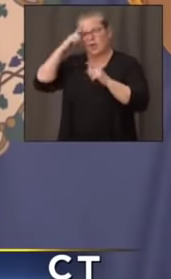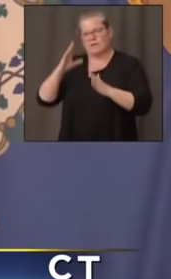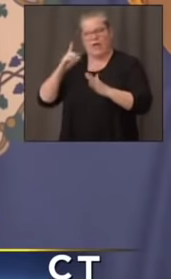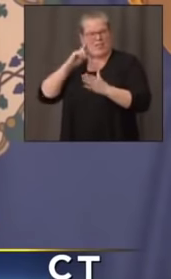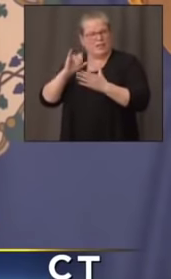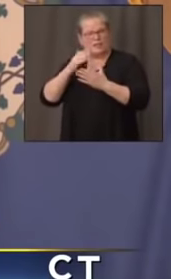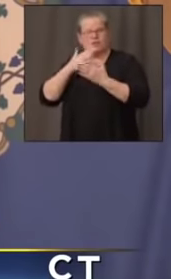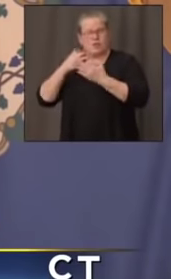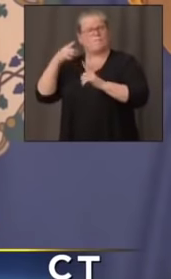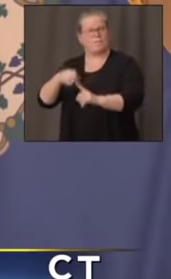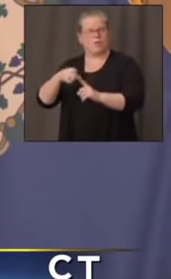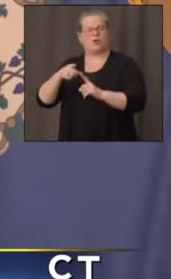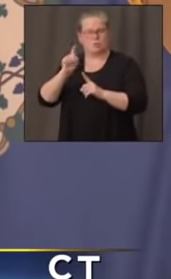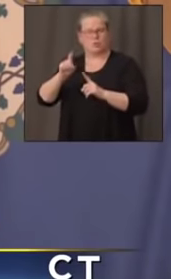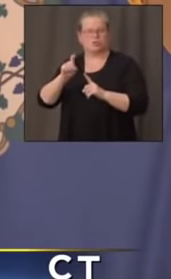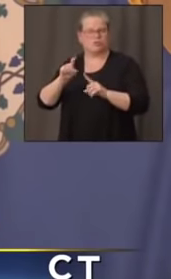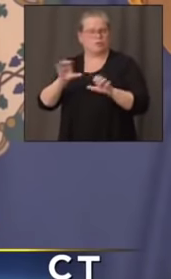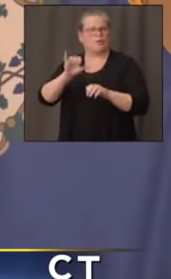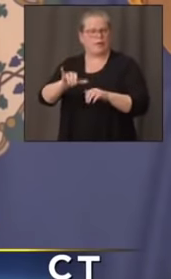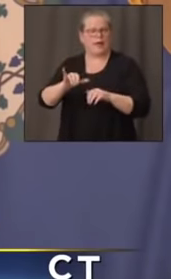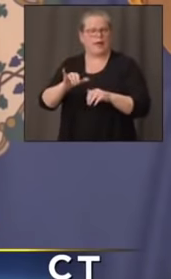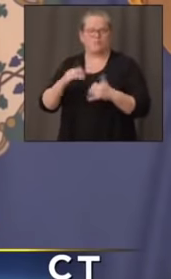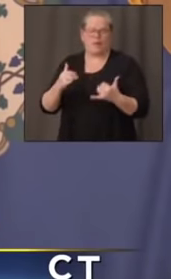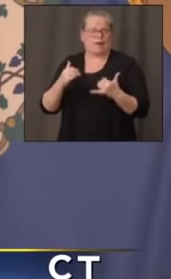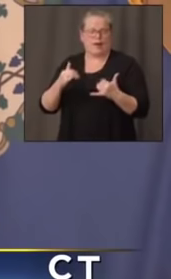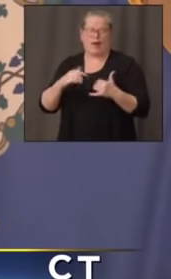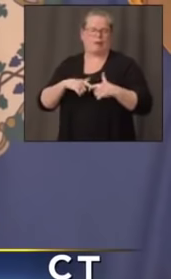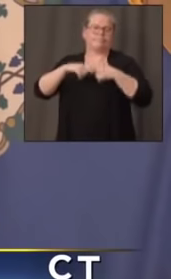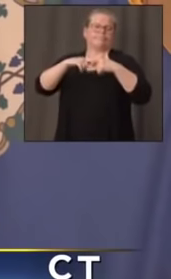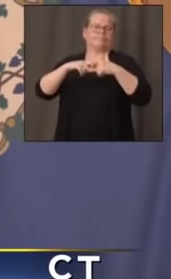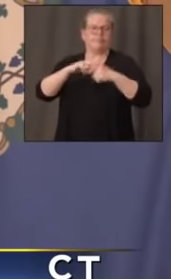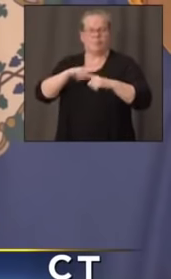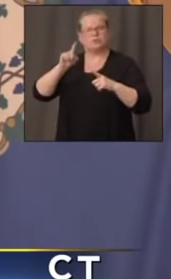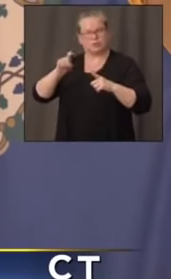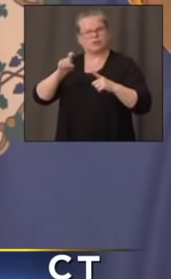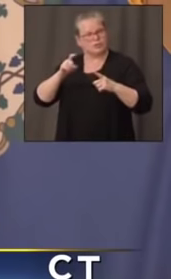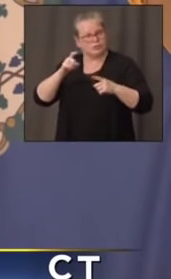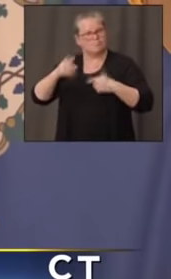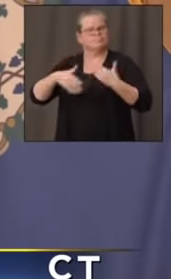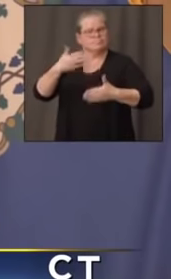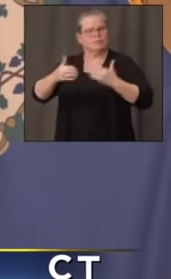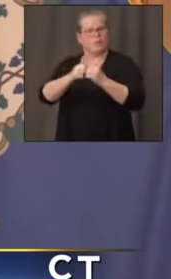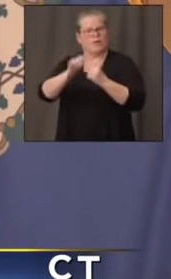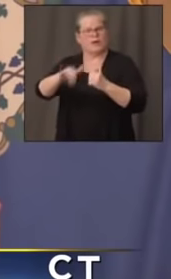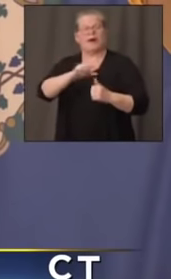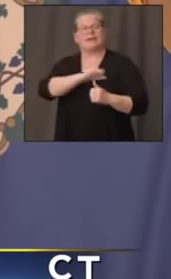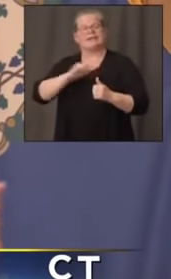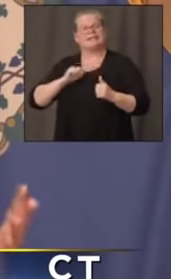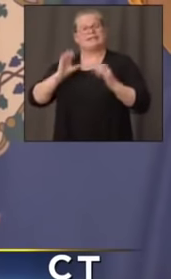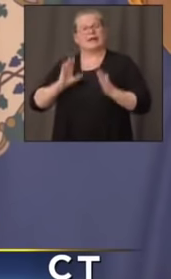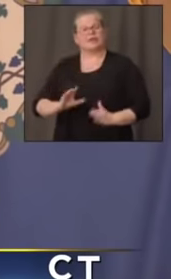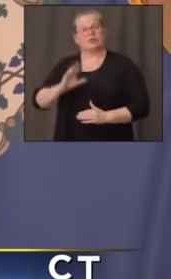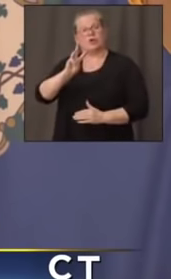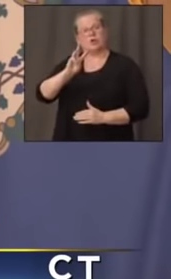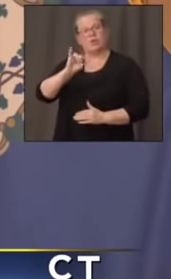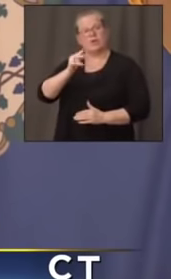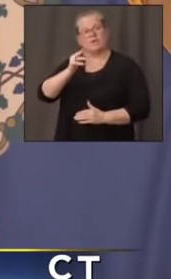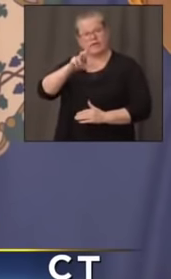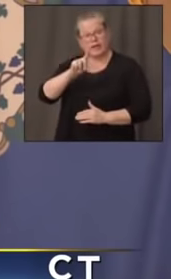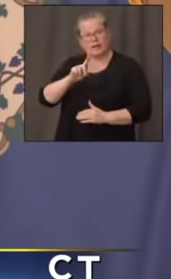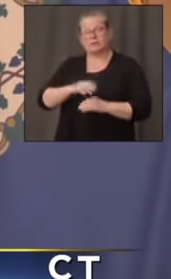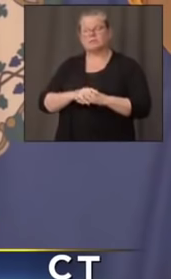And I know coming from Senator Winfield and Representative Staffstrom, perhaps that should be part